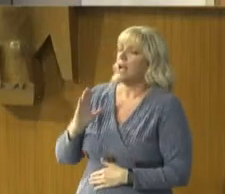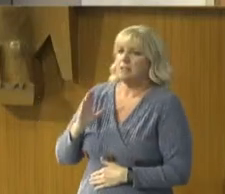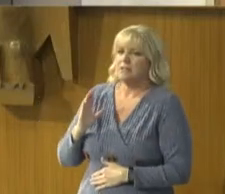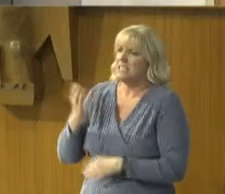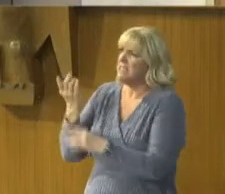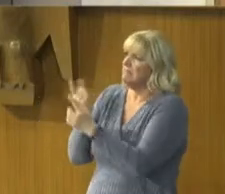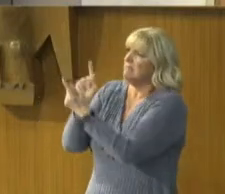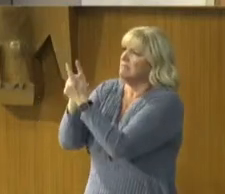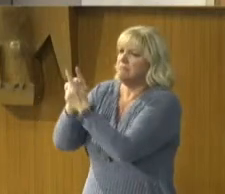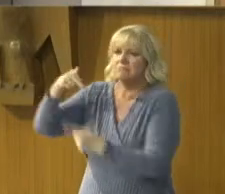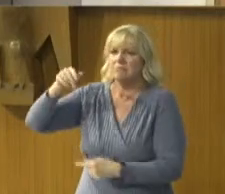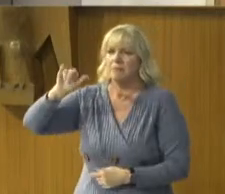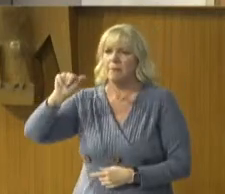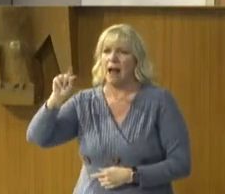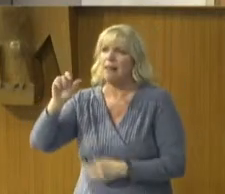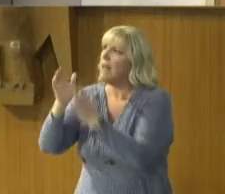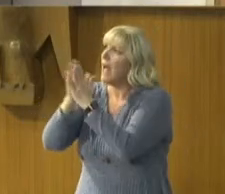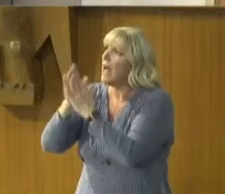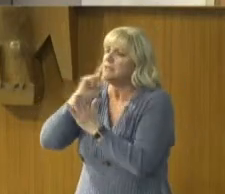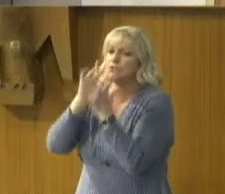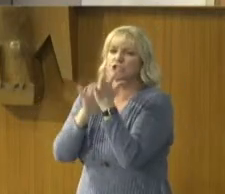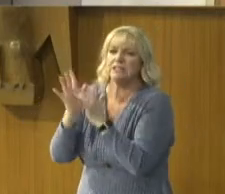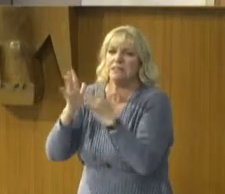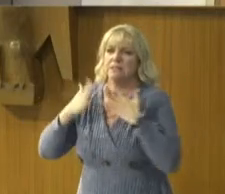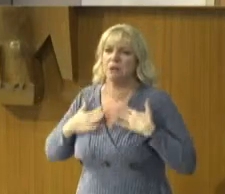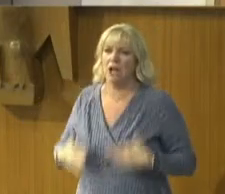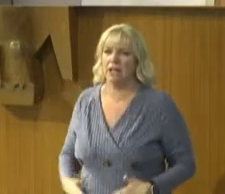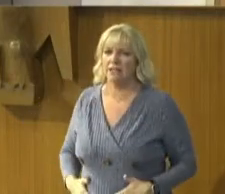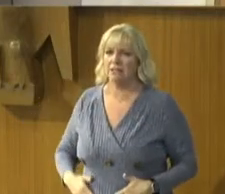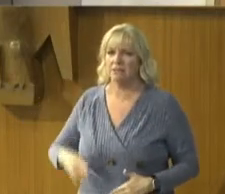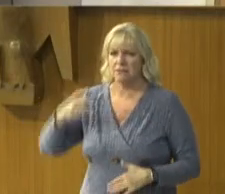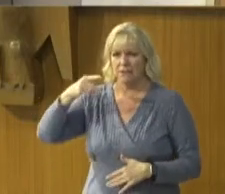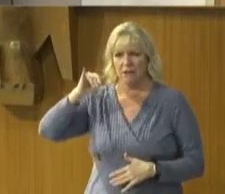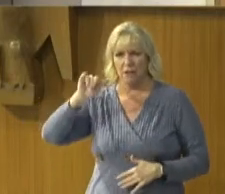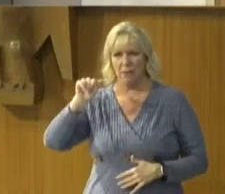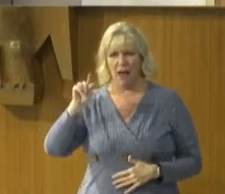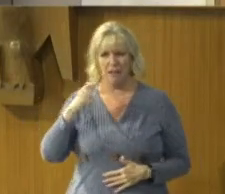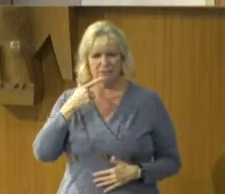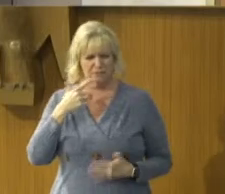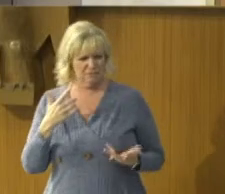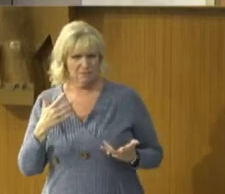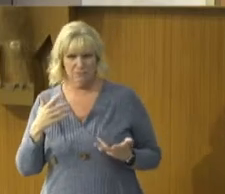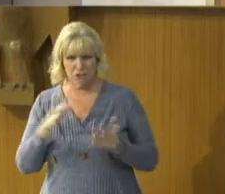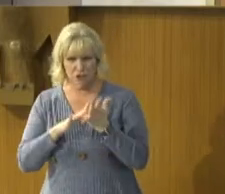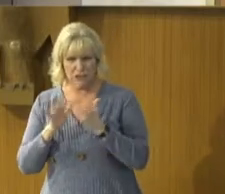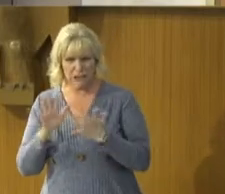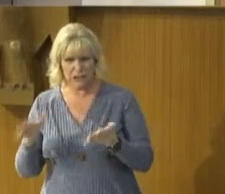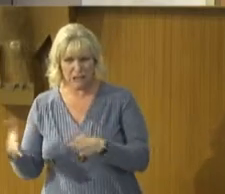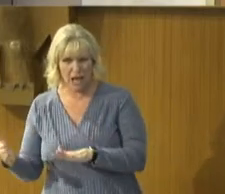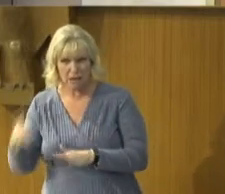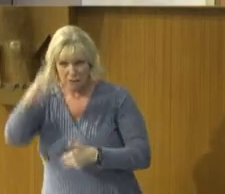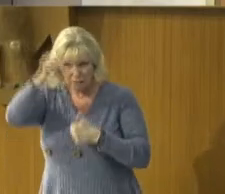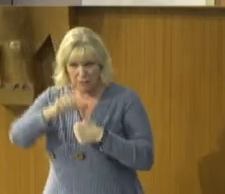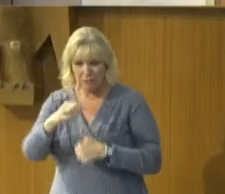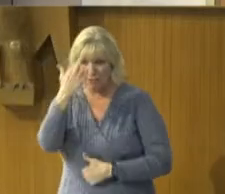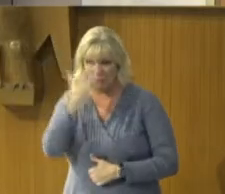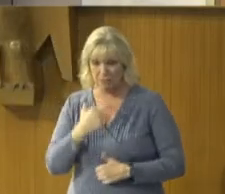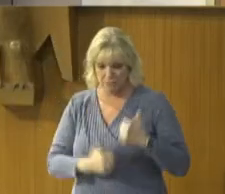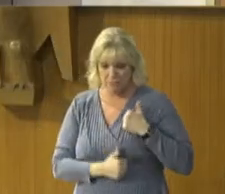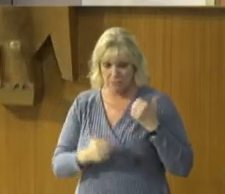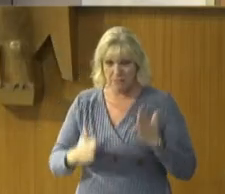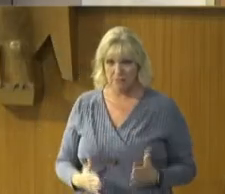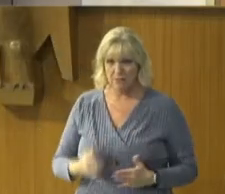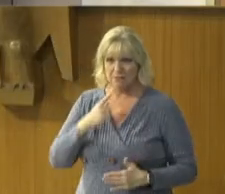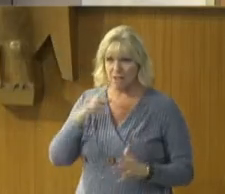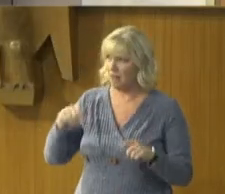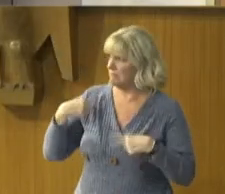and asked for the body of Jesus. Then Pilate wondered if he were already dead, and summoning the centurion, he asked him whether he had been dead for